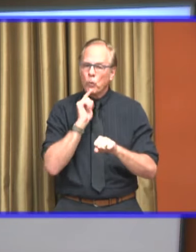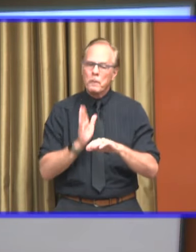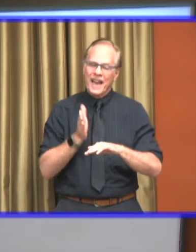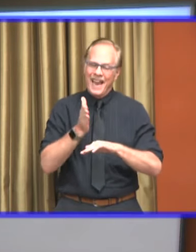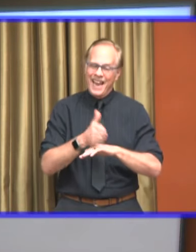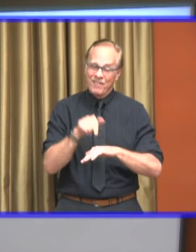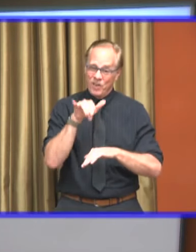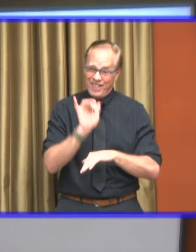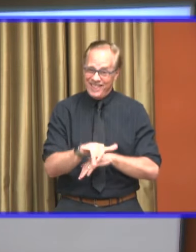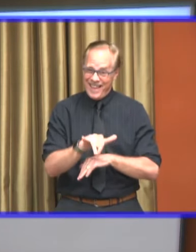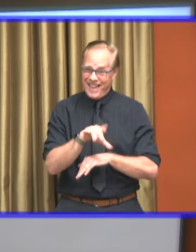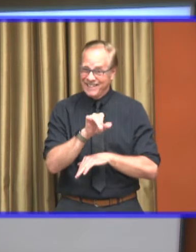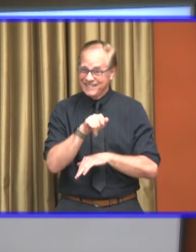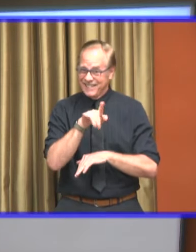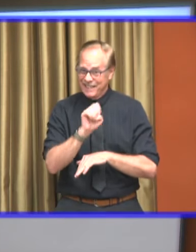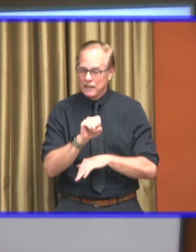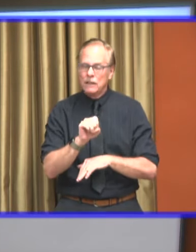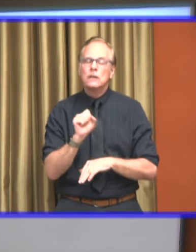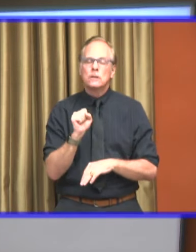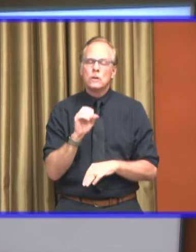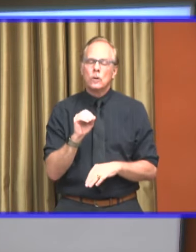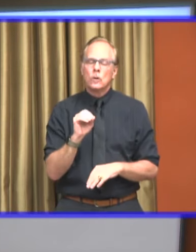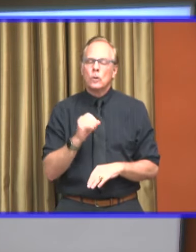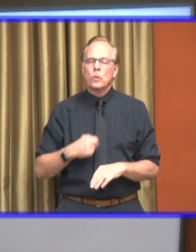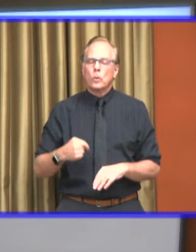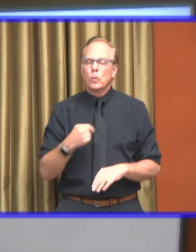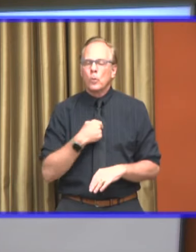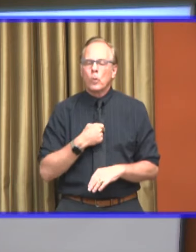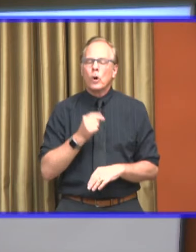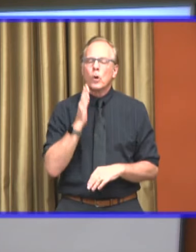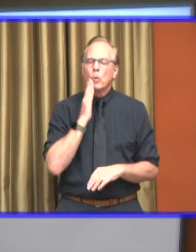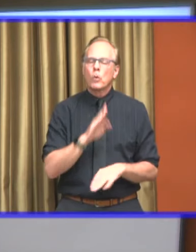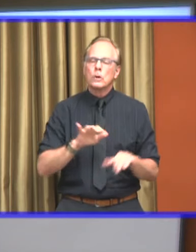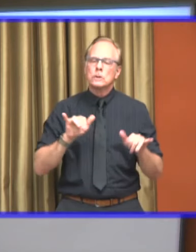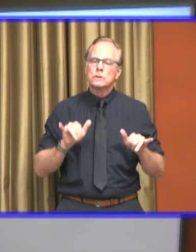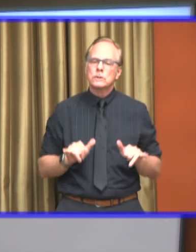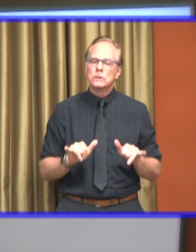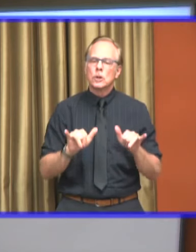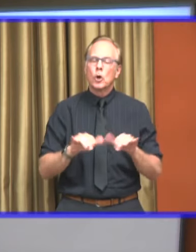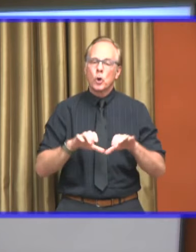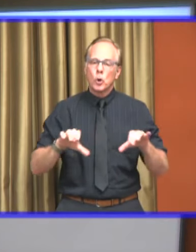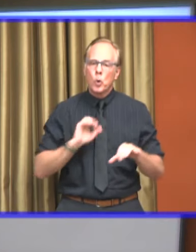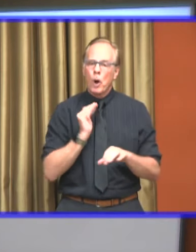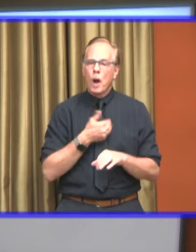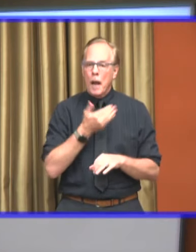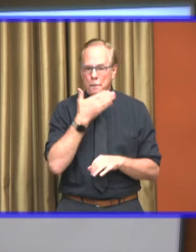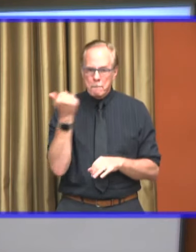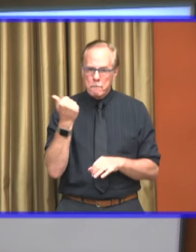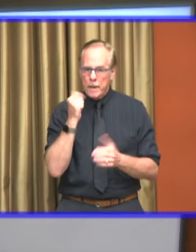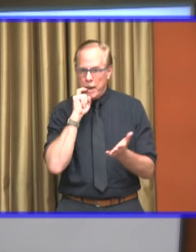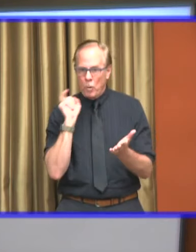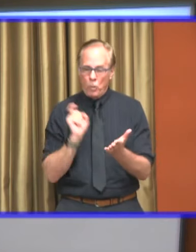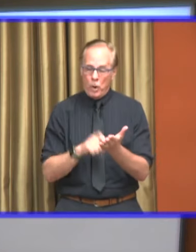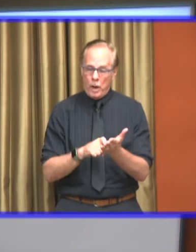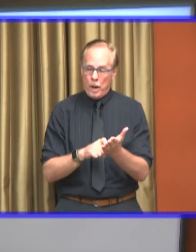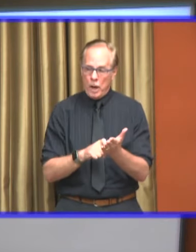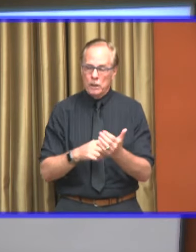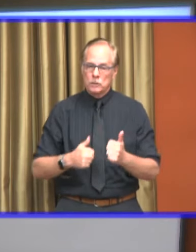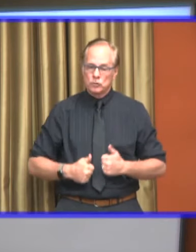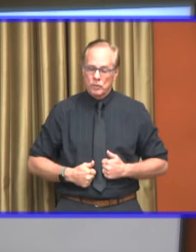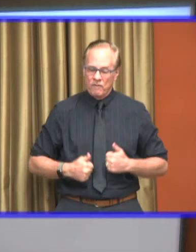date. So we will still do our best to recognize those